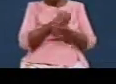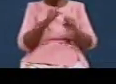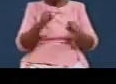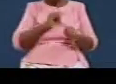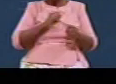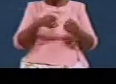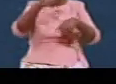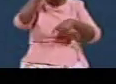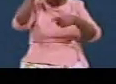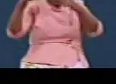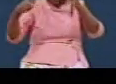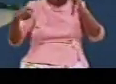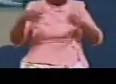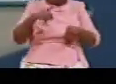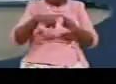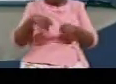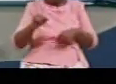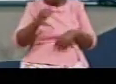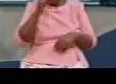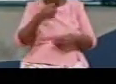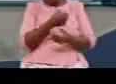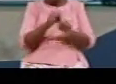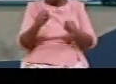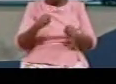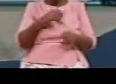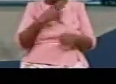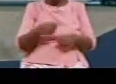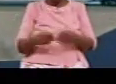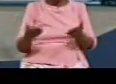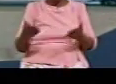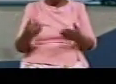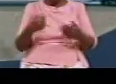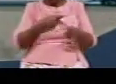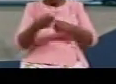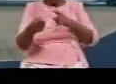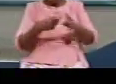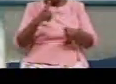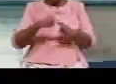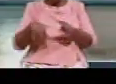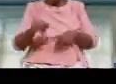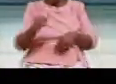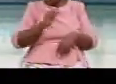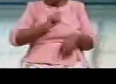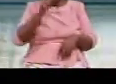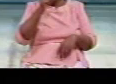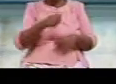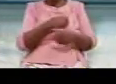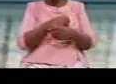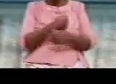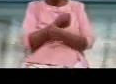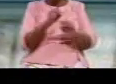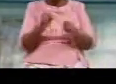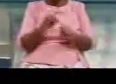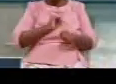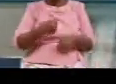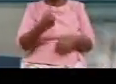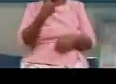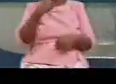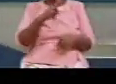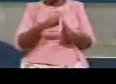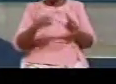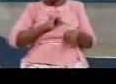I'm saved. I'm opposed, but I'm saved. I'm persecuted, but I'm saved. I'm disappointed, but I'm saved. And